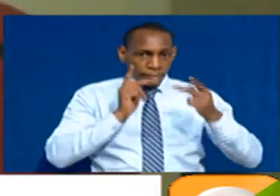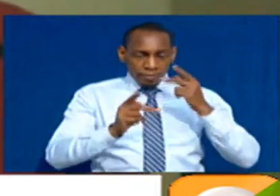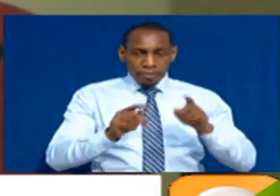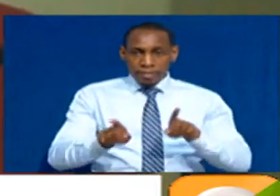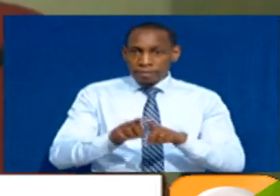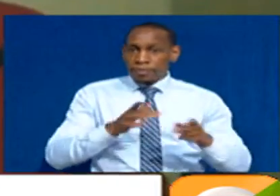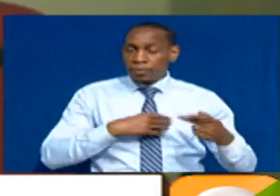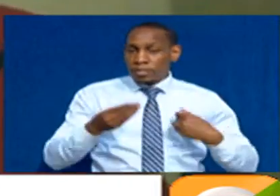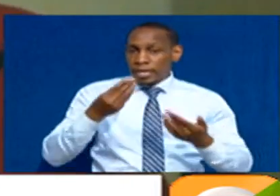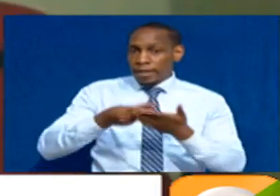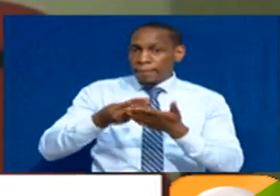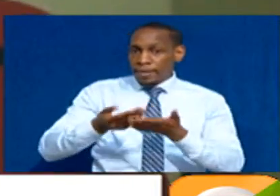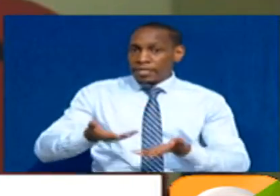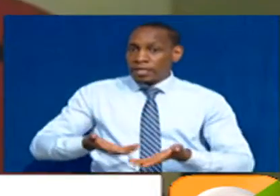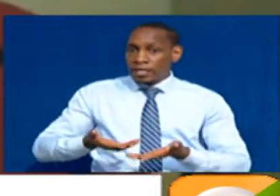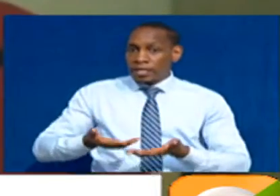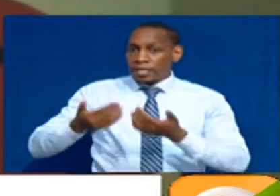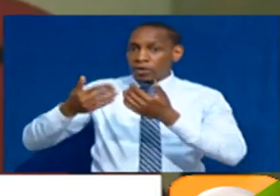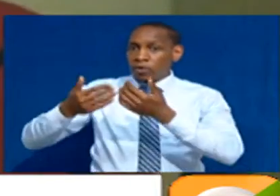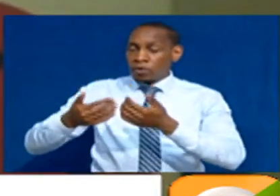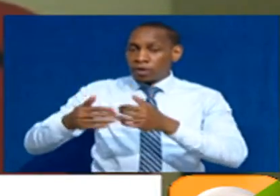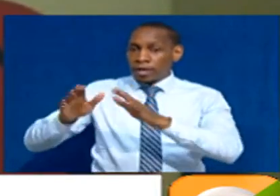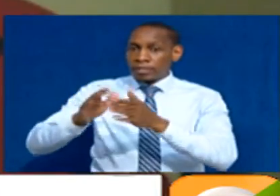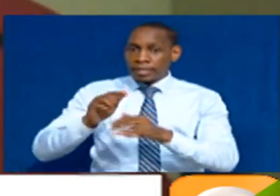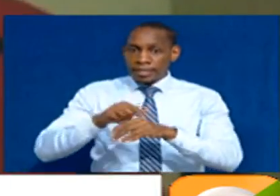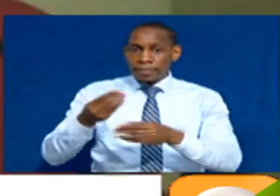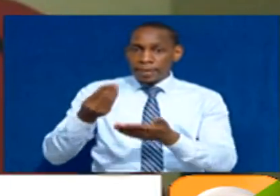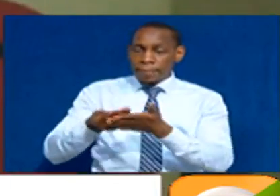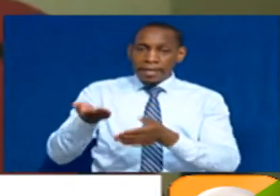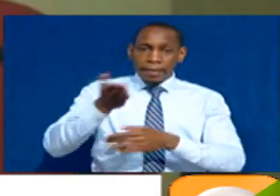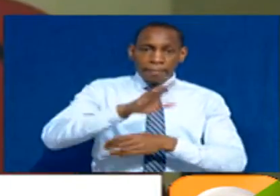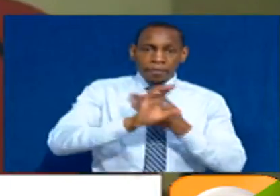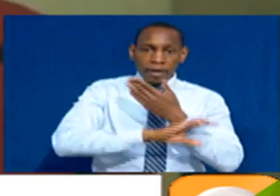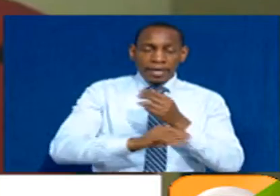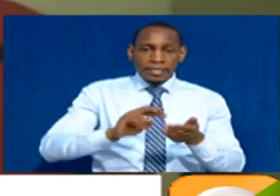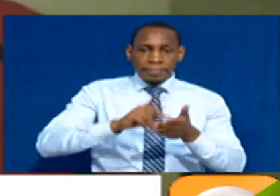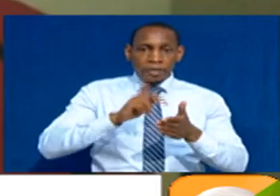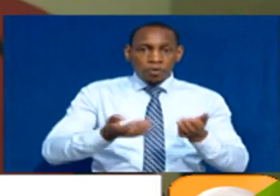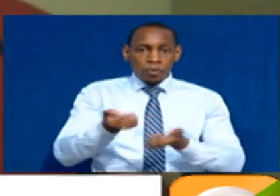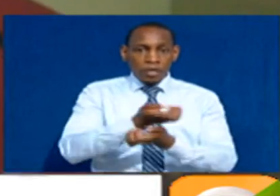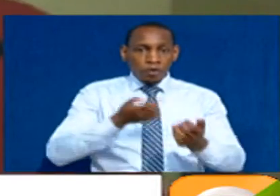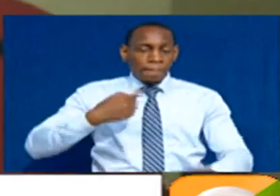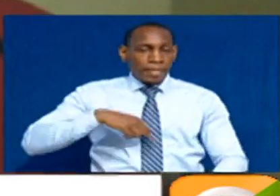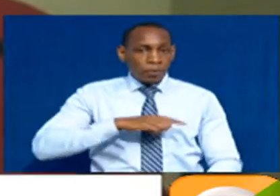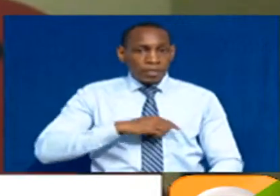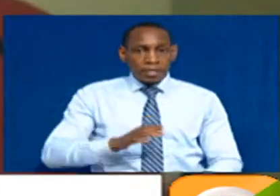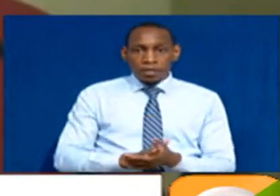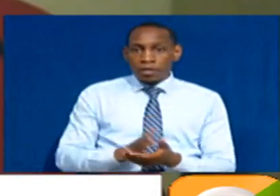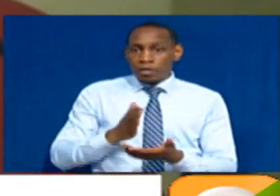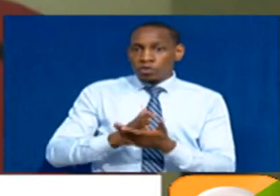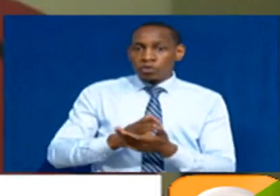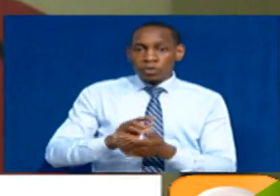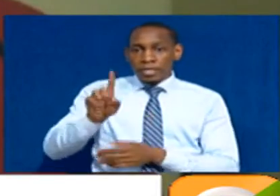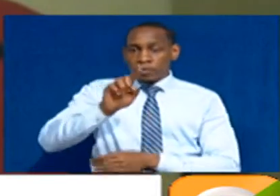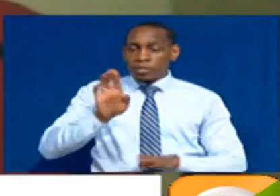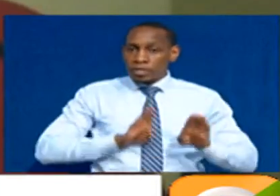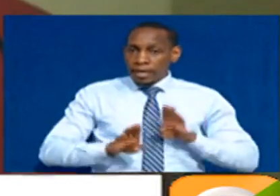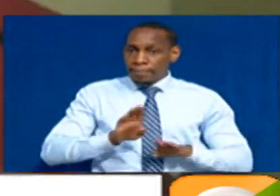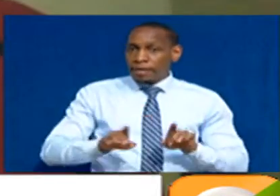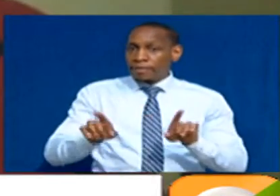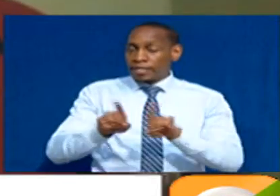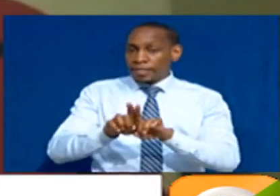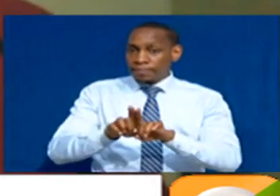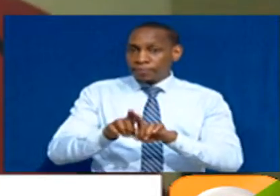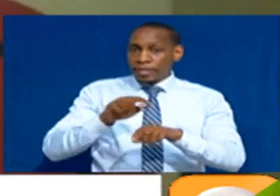regard to the amounts of money that are outside? If we have that money inside, what would that mean for our economy? So for me, there's a moral question around it,